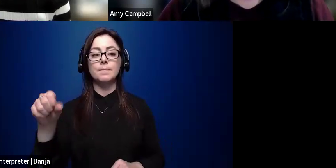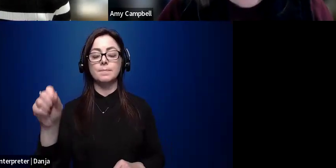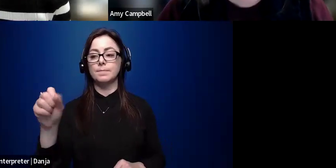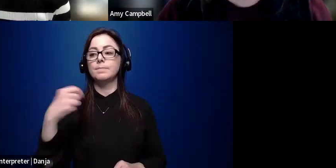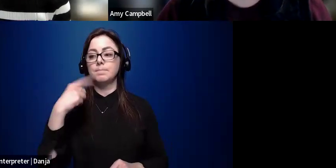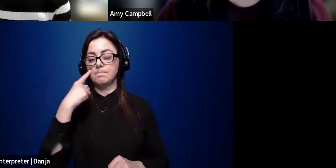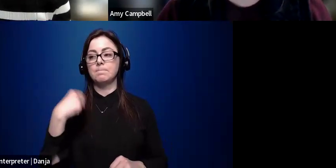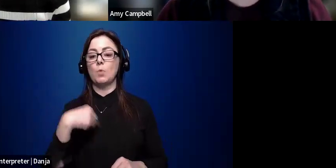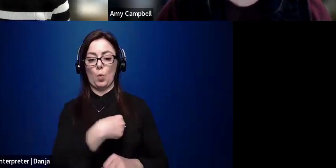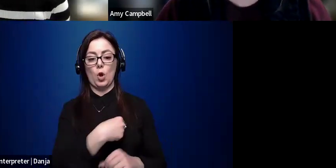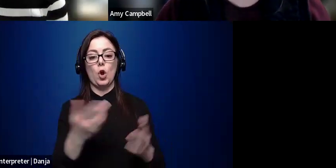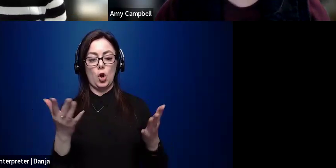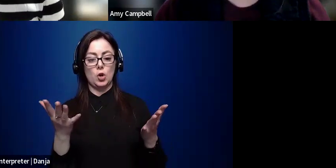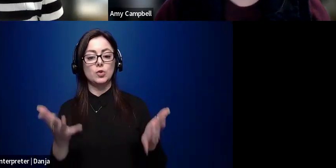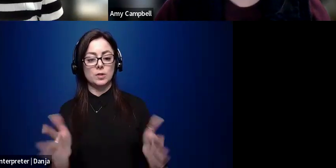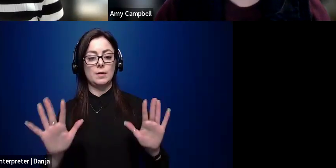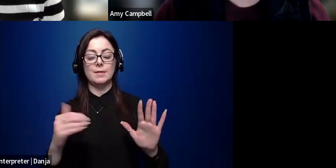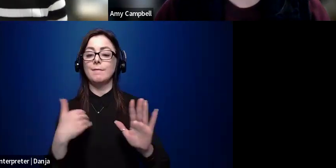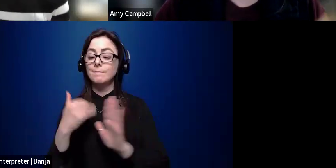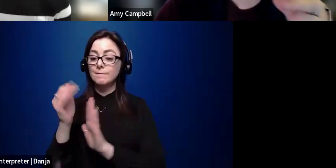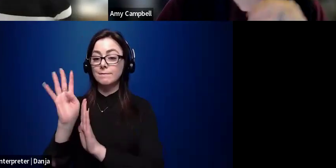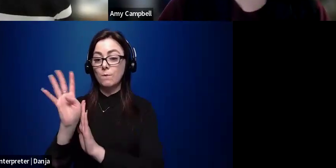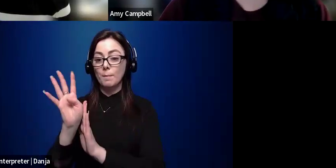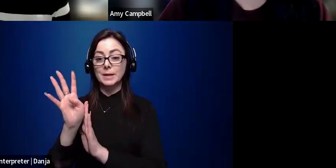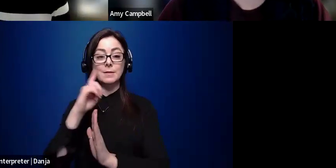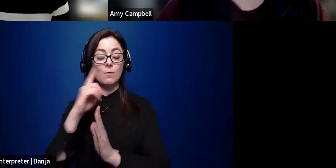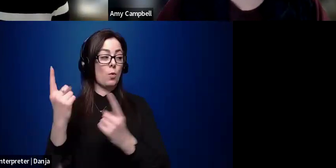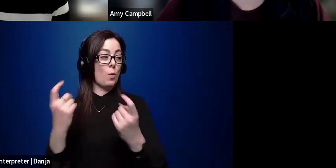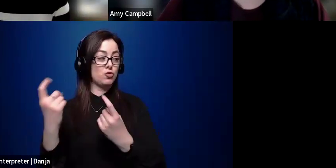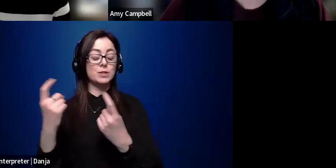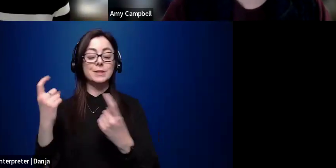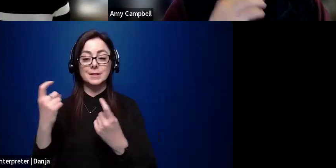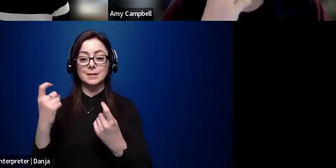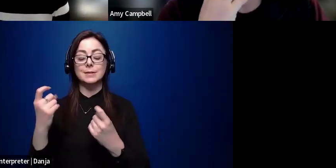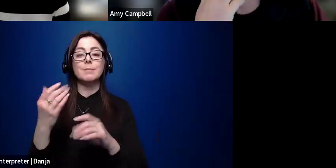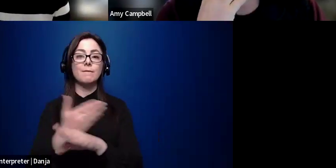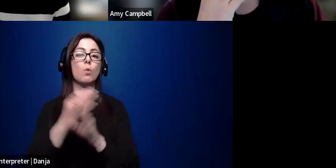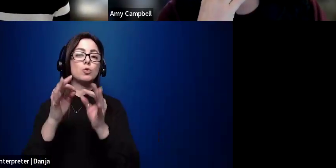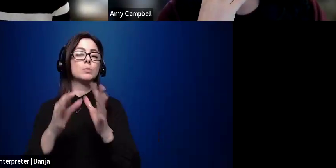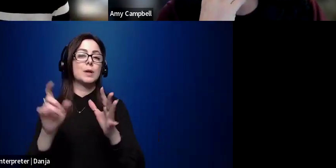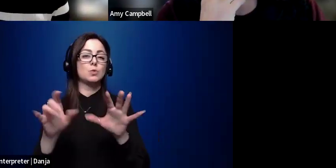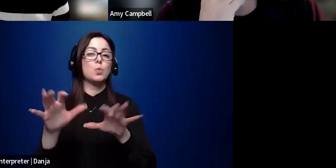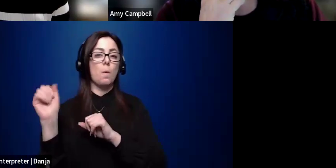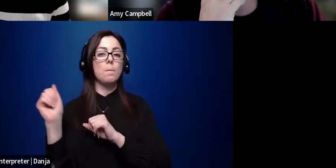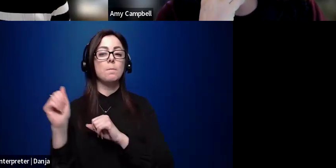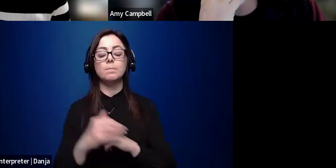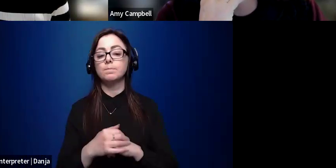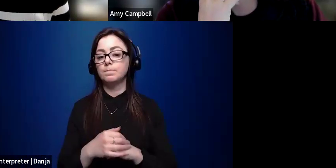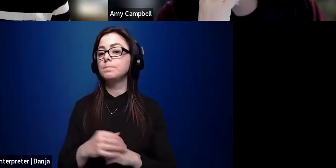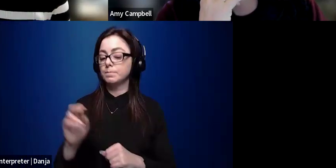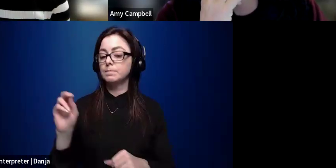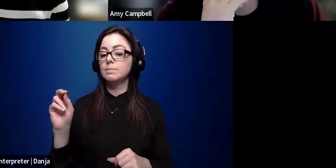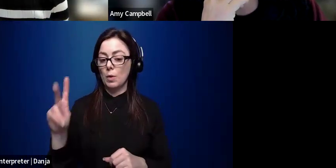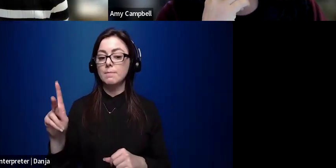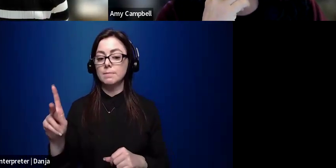are done and we have 4 minutes, 5 minutes for questions before we lose our interpreter, so. Got it. So